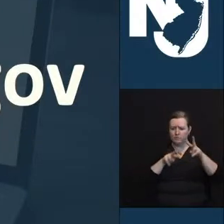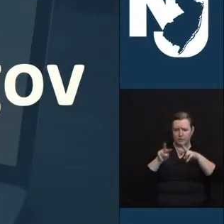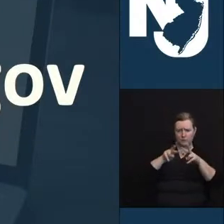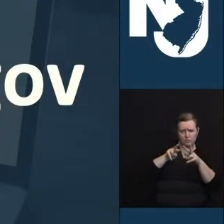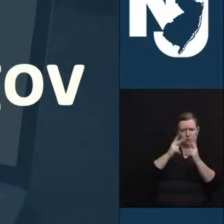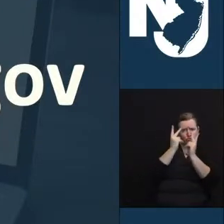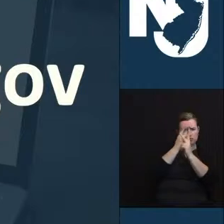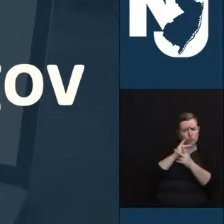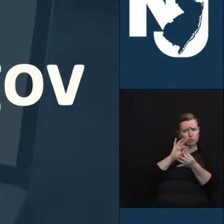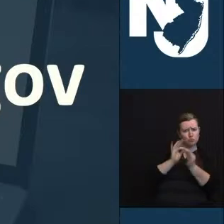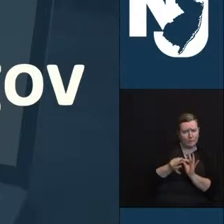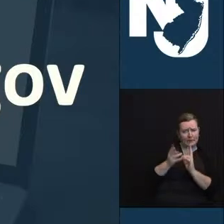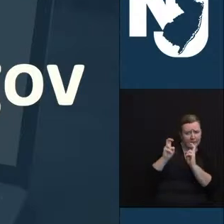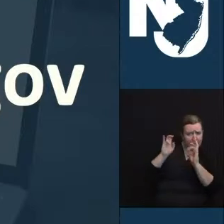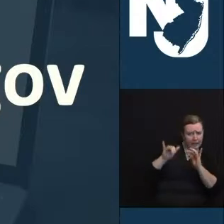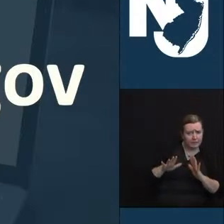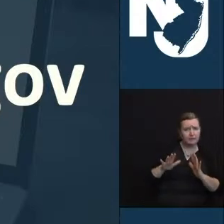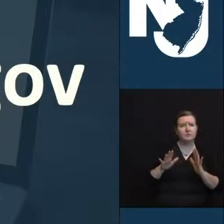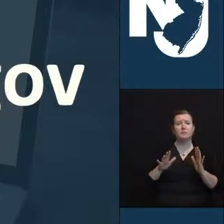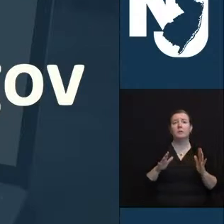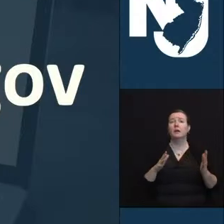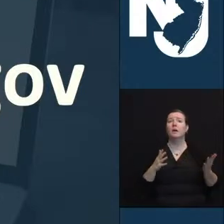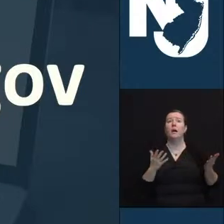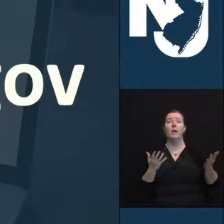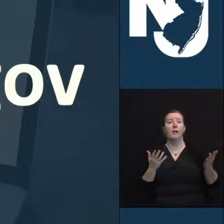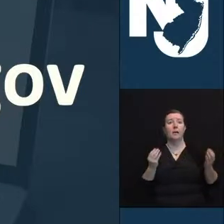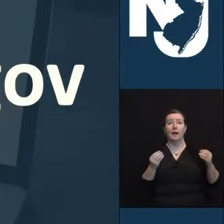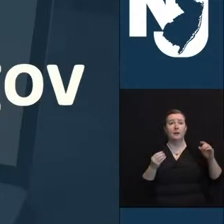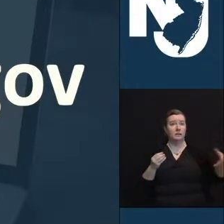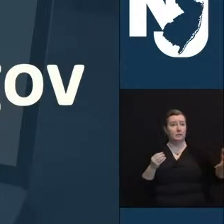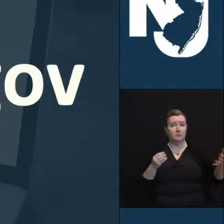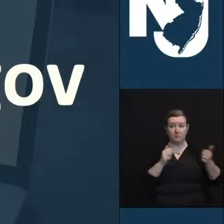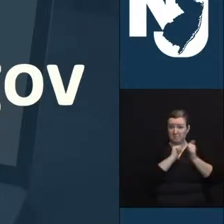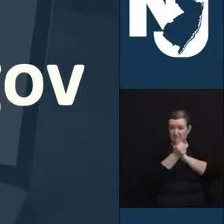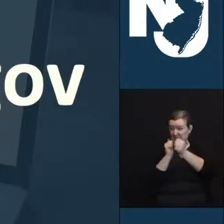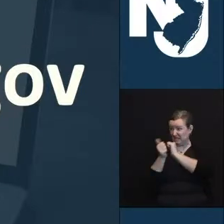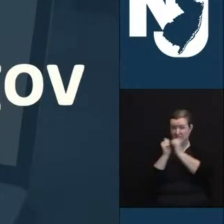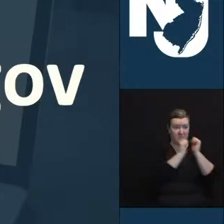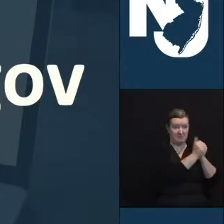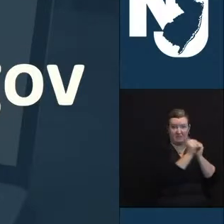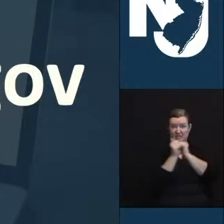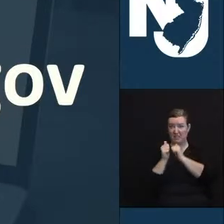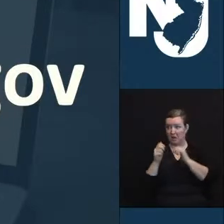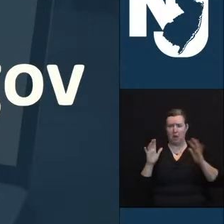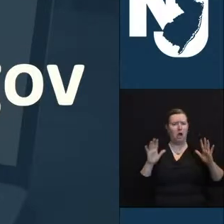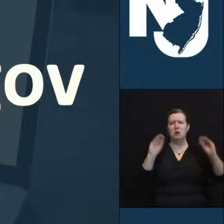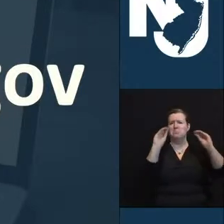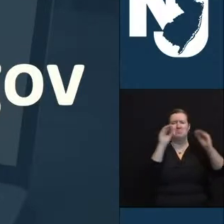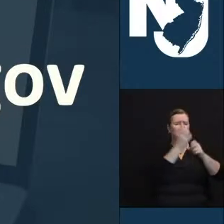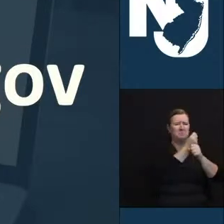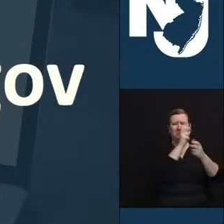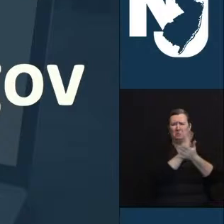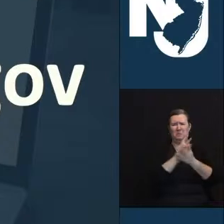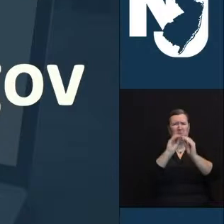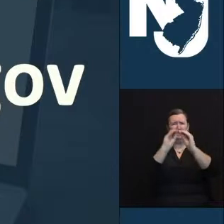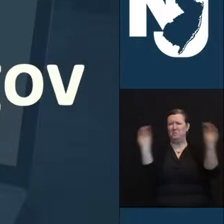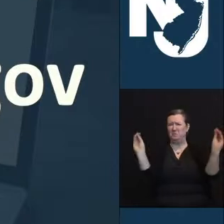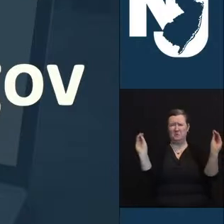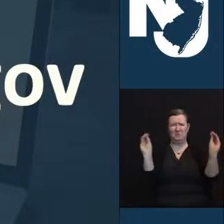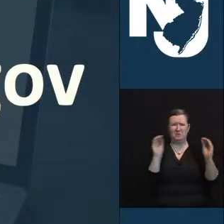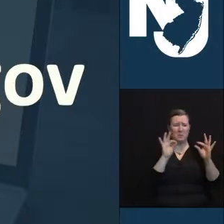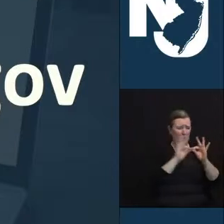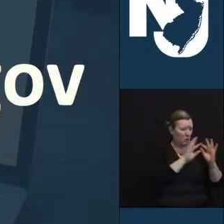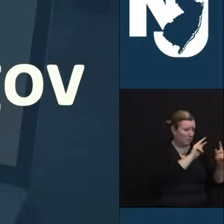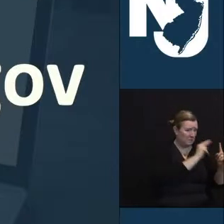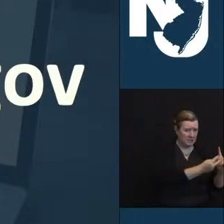not a competition to see whose model turns out to be more accurate, but having these different views is essential to our